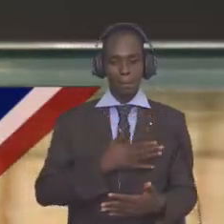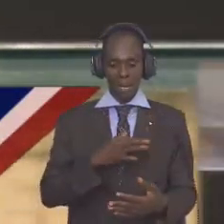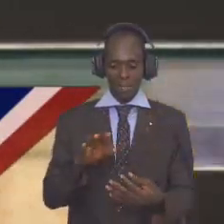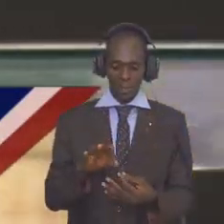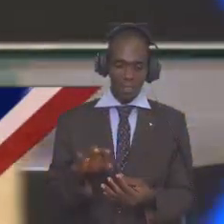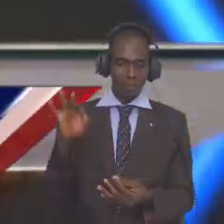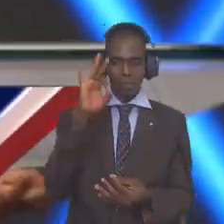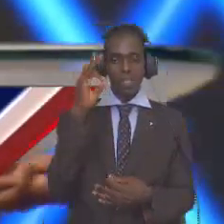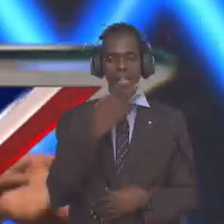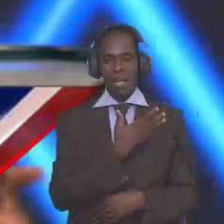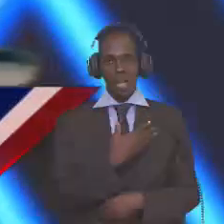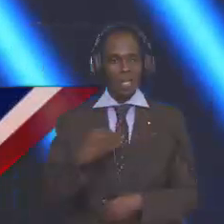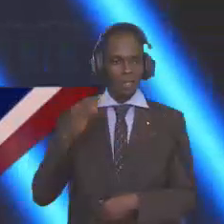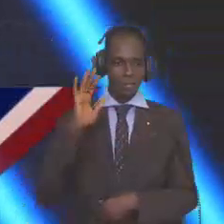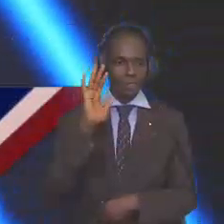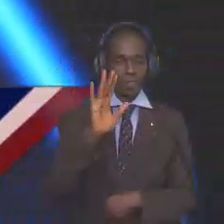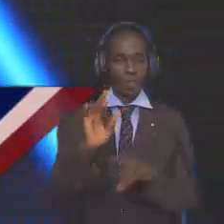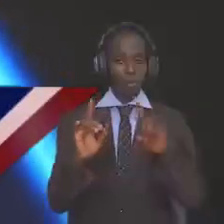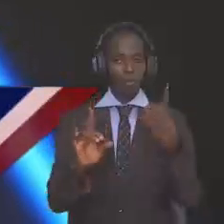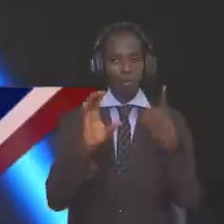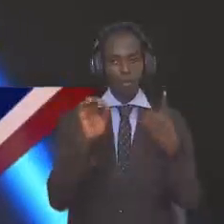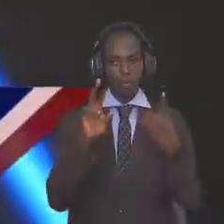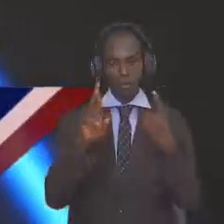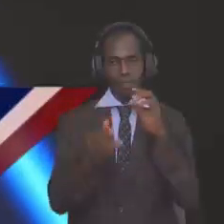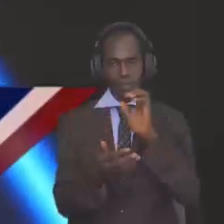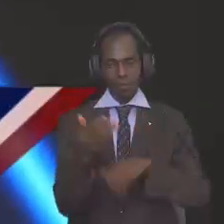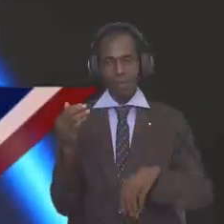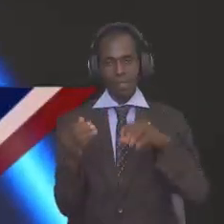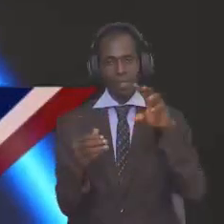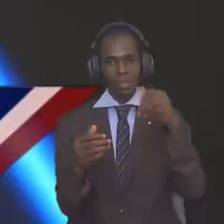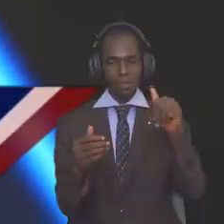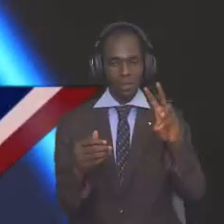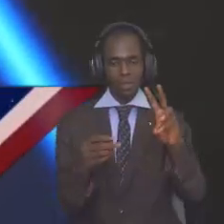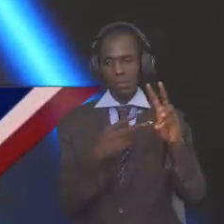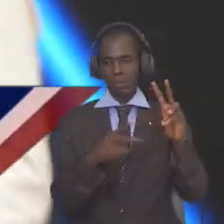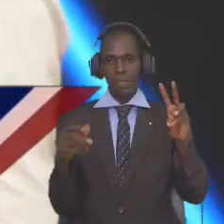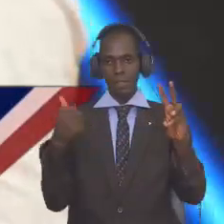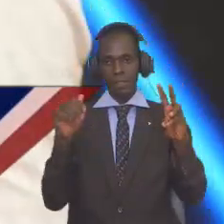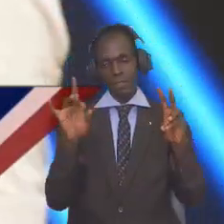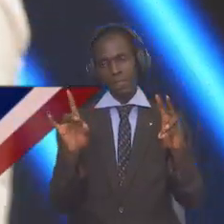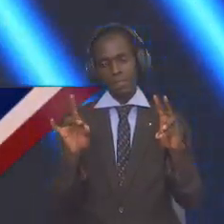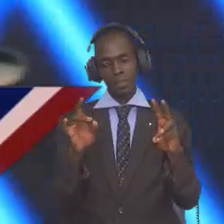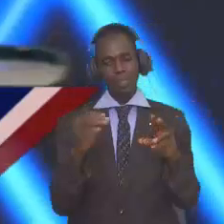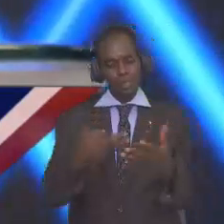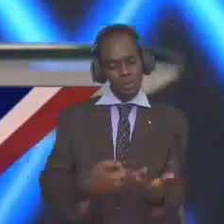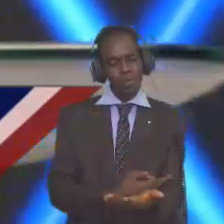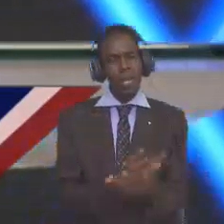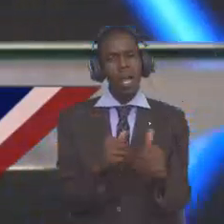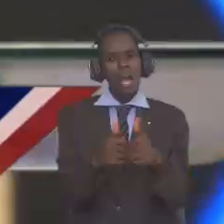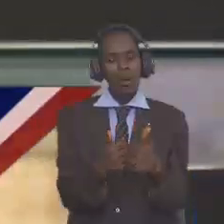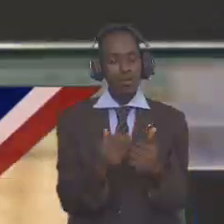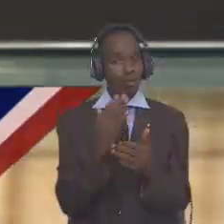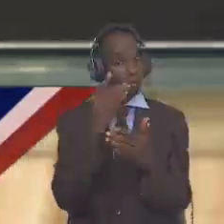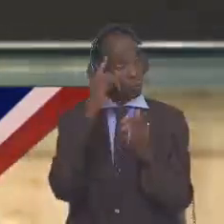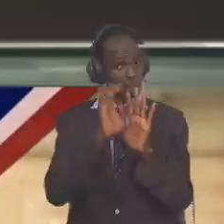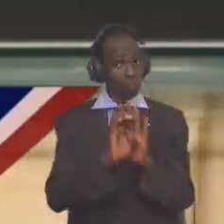have refreshed my spirit and yours. How do you refresh somebody? Somebody is thirsty, you